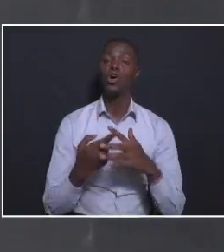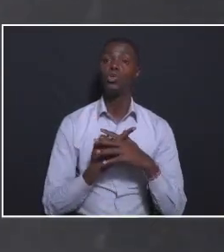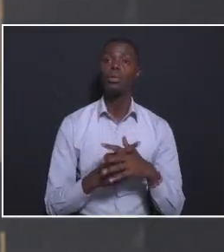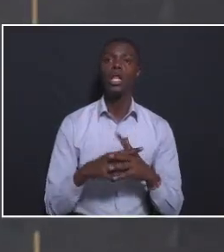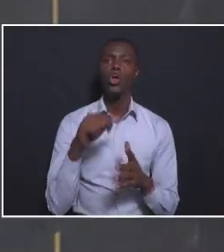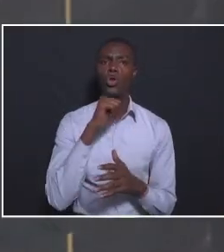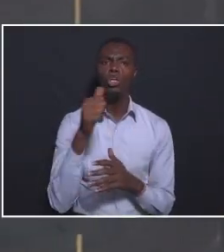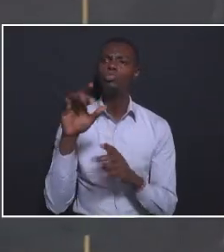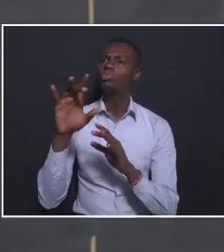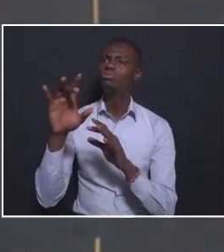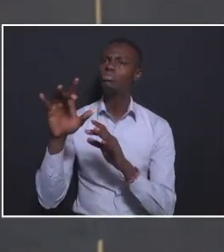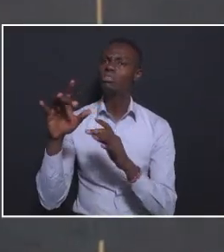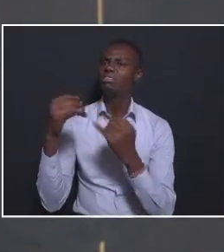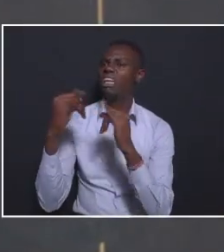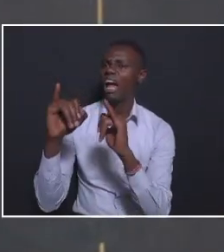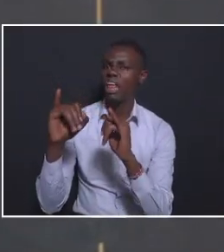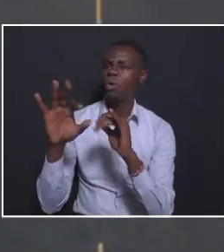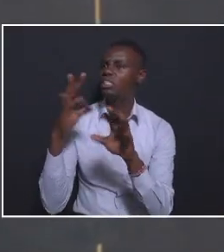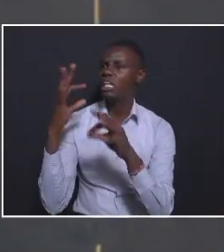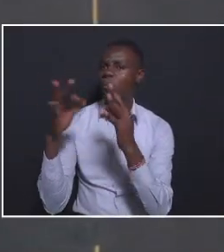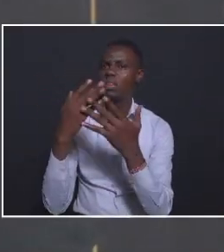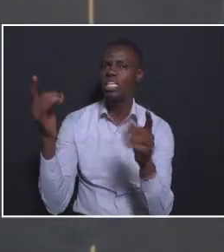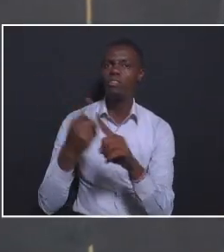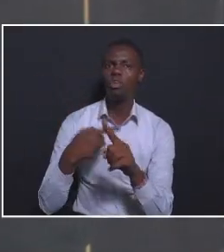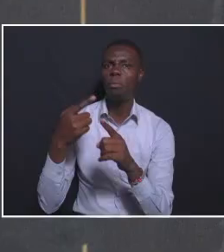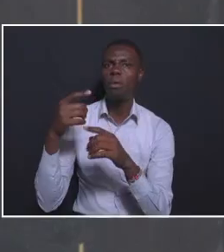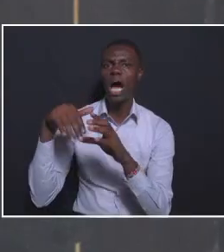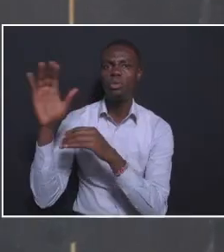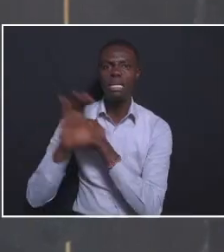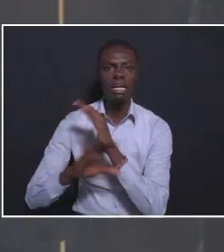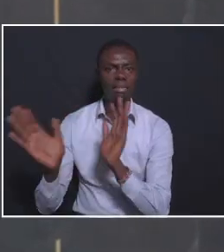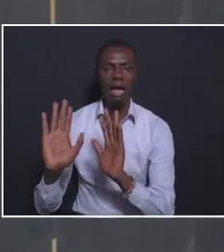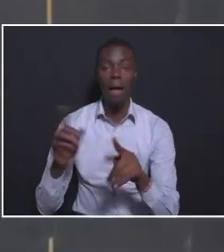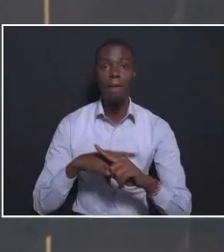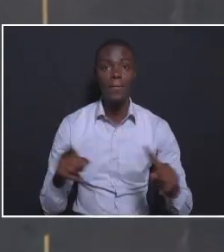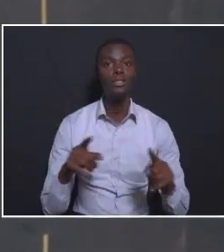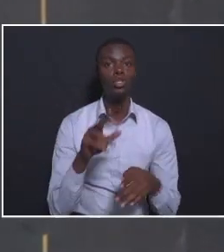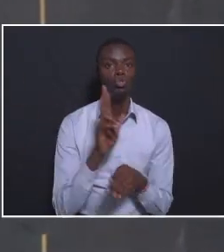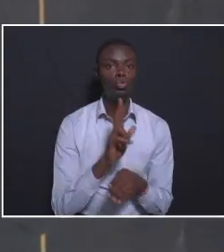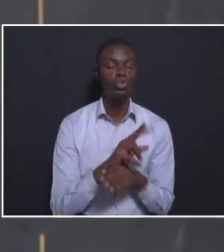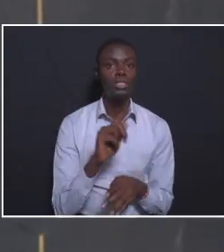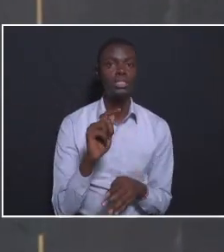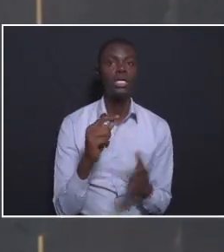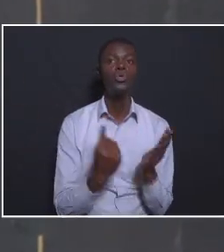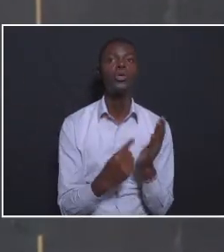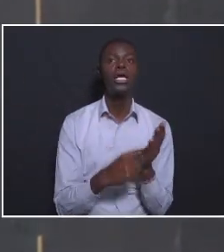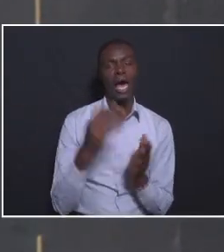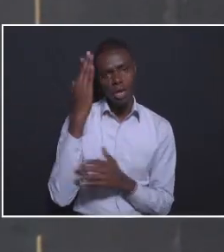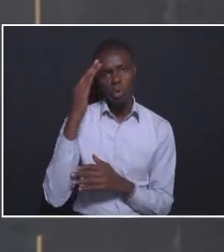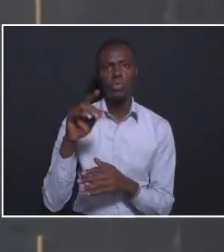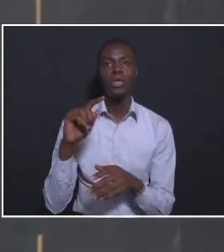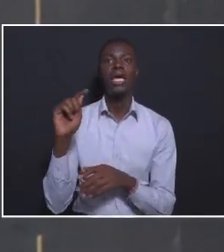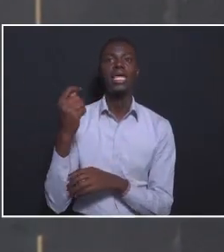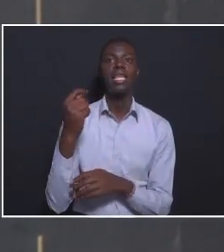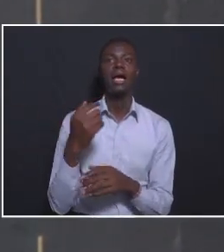to sample instruments from elsewhere, but to sample instruments here. And I know Kenya is gifted with a